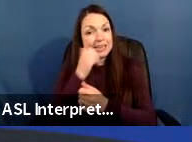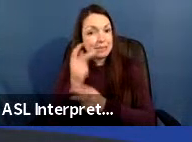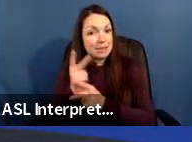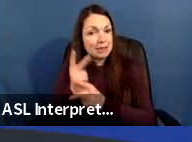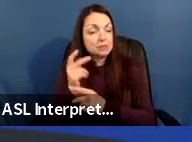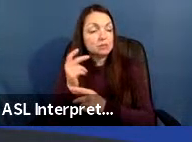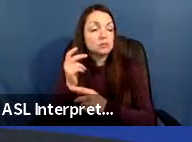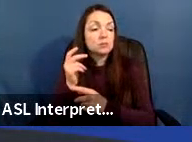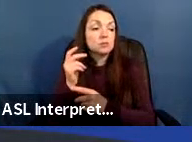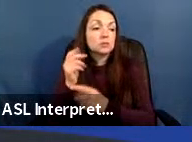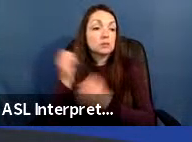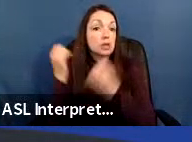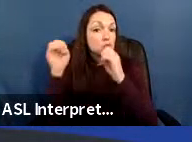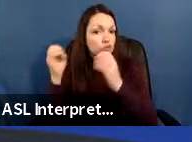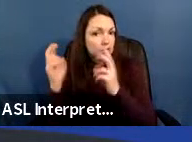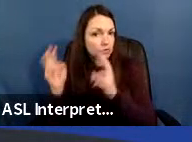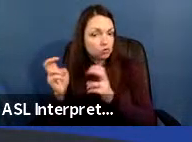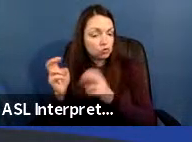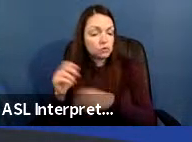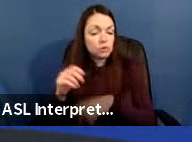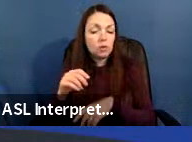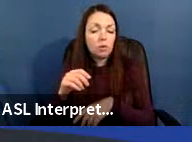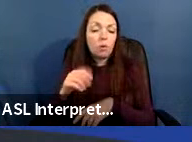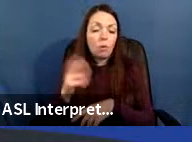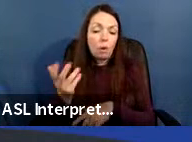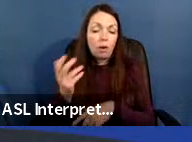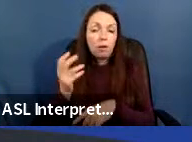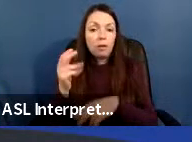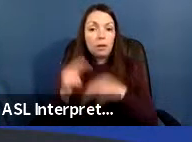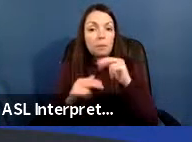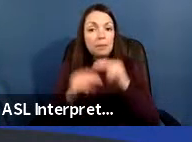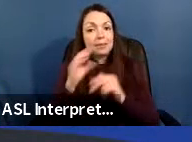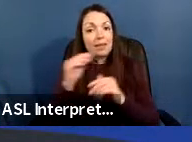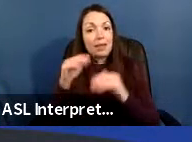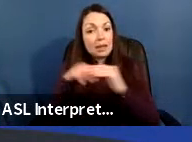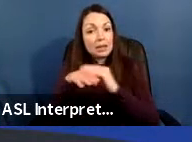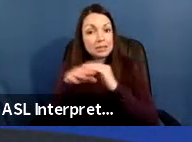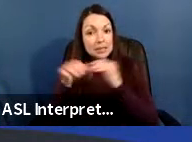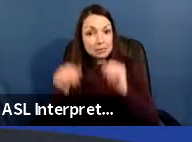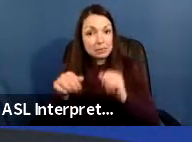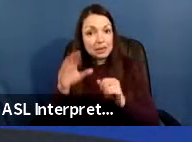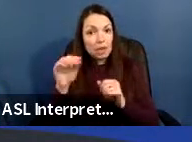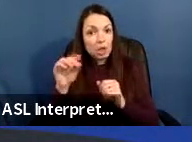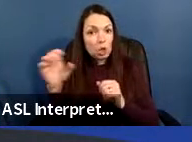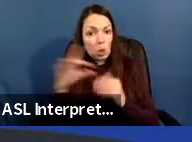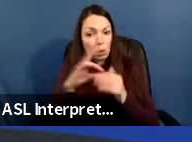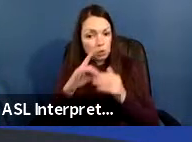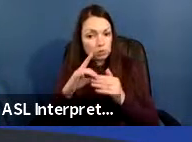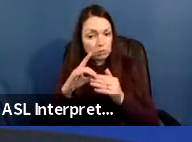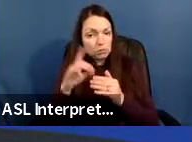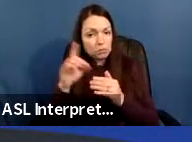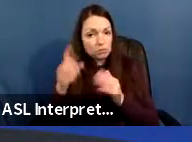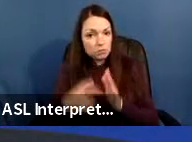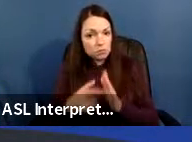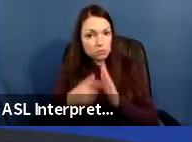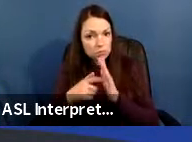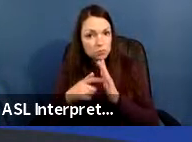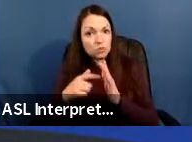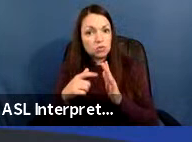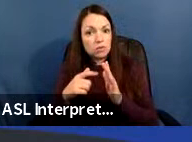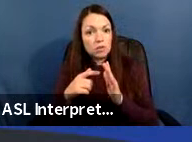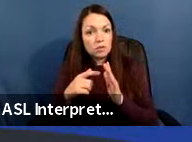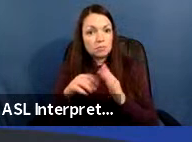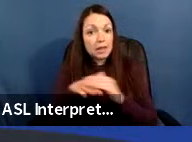or emergency issues, or as building and accessibility code-driven modification as part of our larger capital